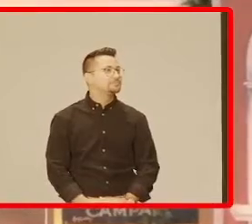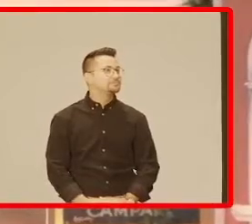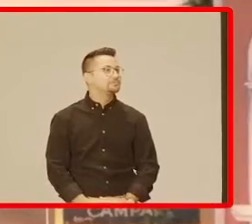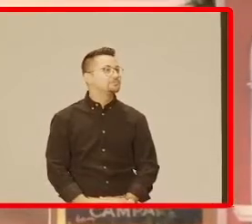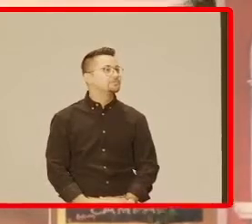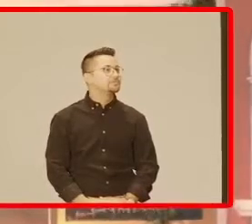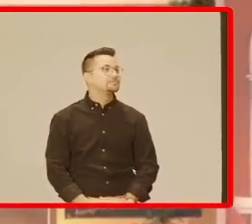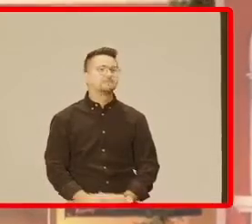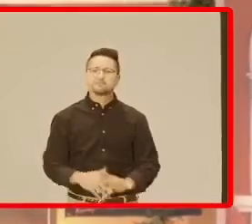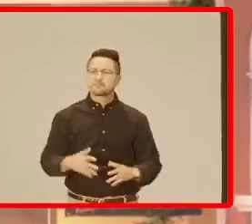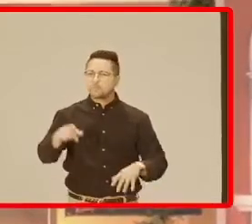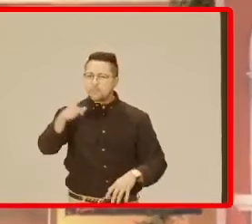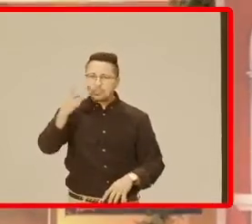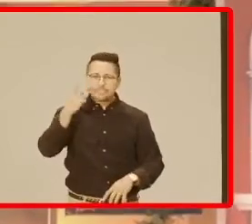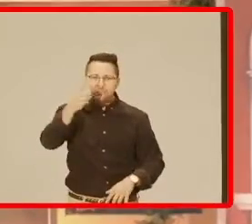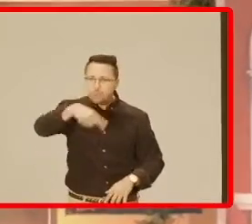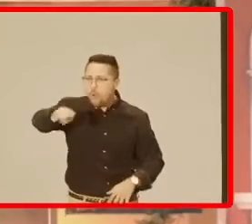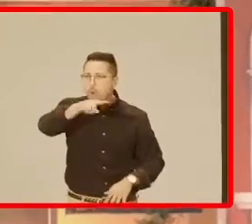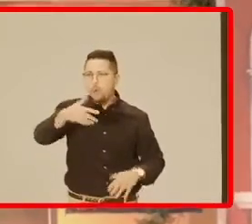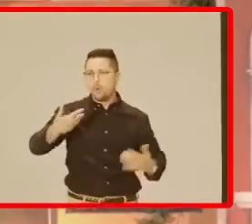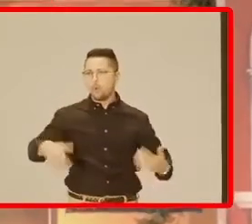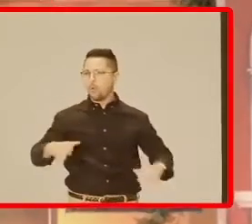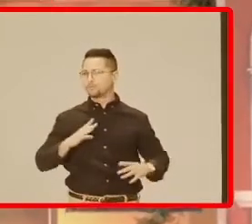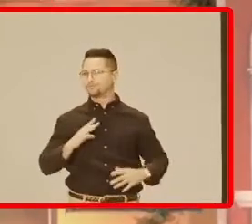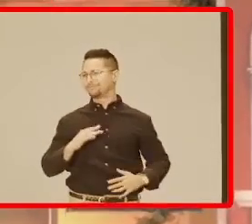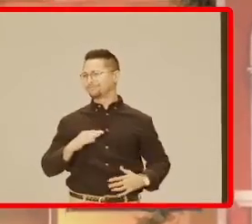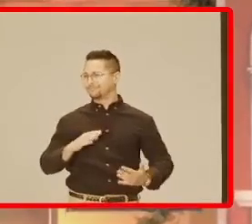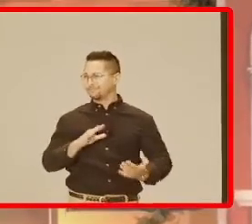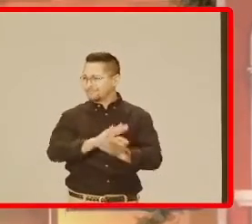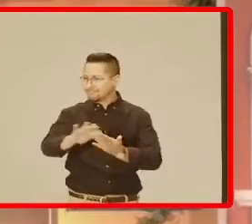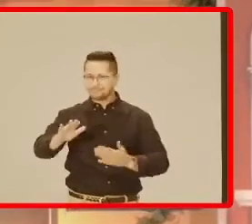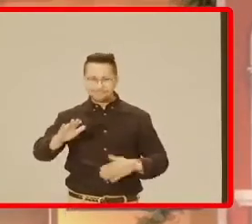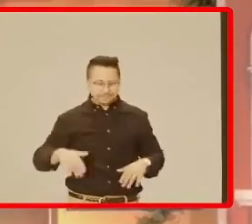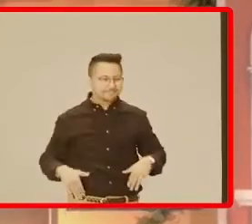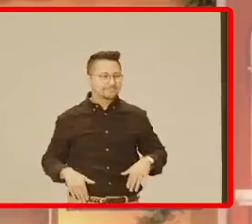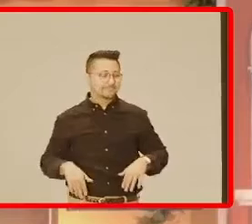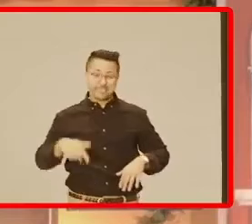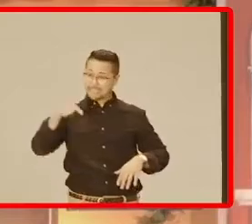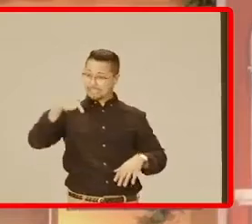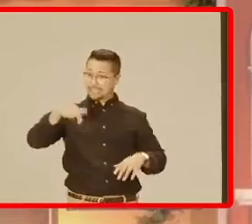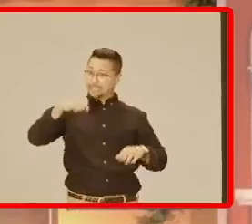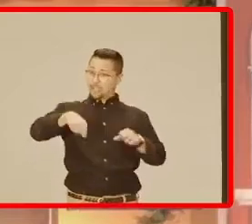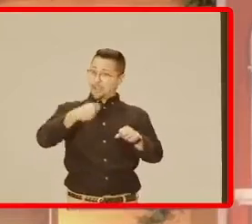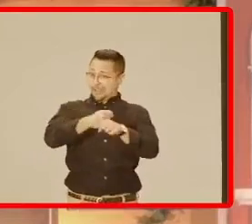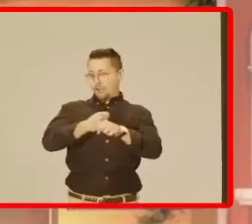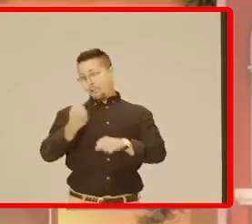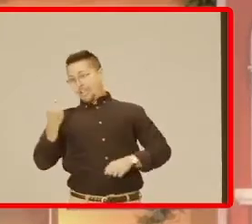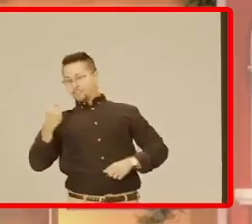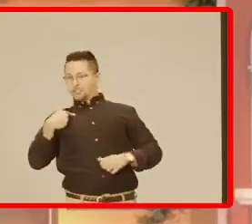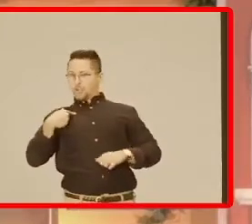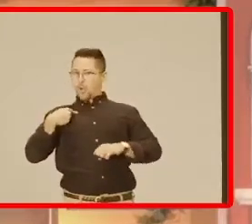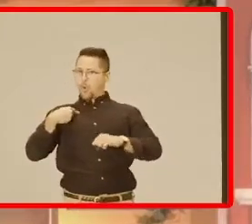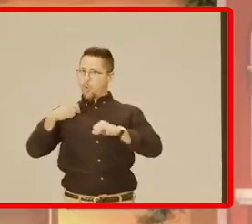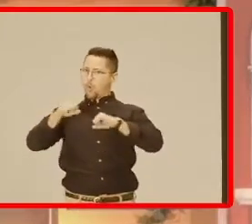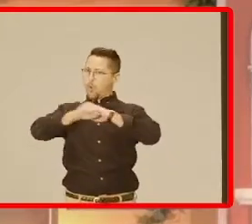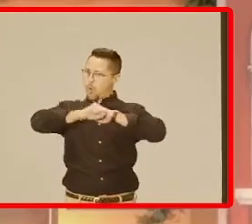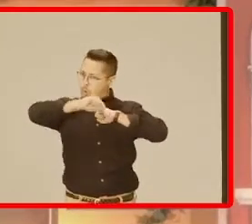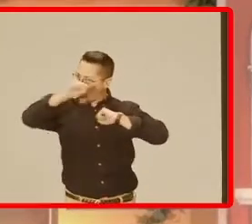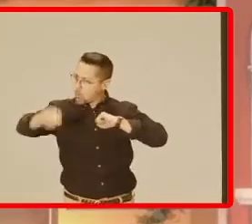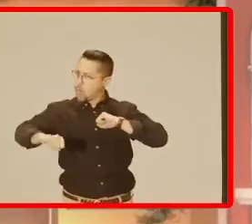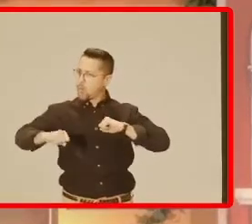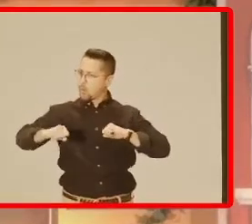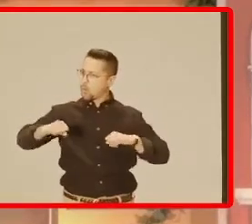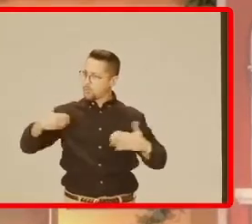So nice to see you all out again. It's been a long year, hasn't it? It's so nice to see all the